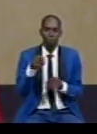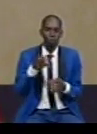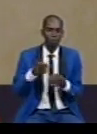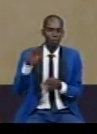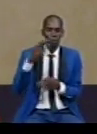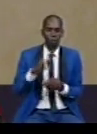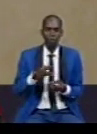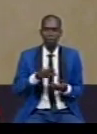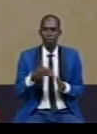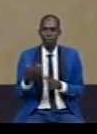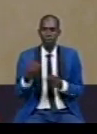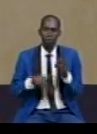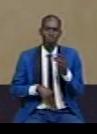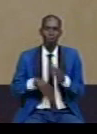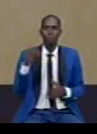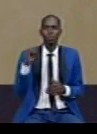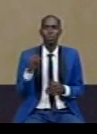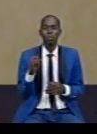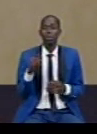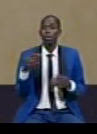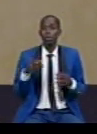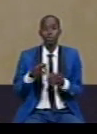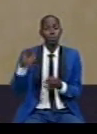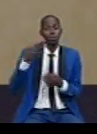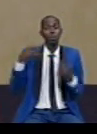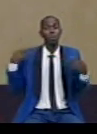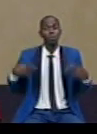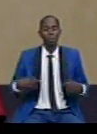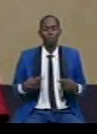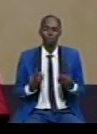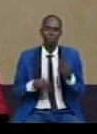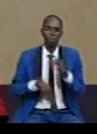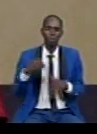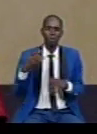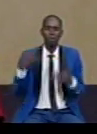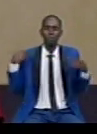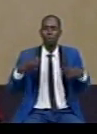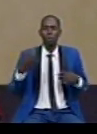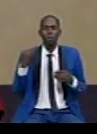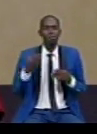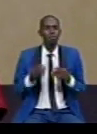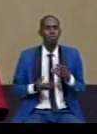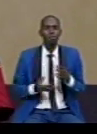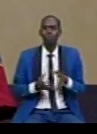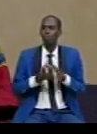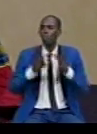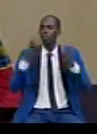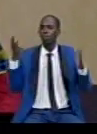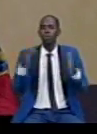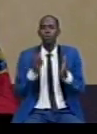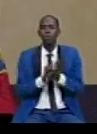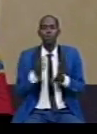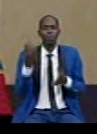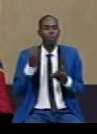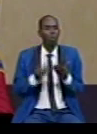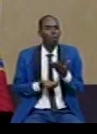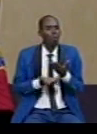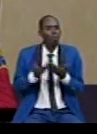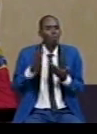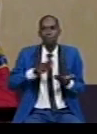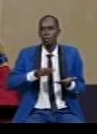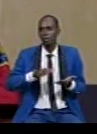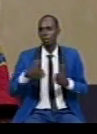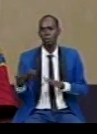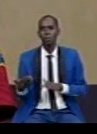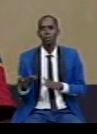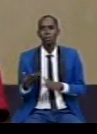of her. The pain was so much that I could not bear anymore. I was just passing on. The breeze was coming out, the breath was